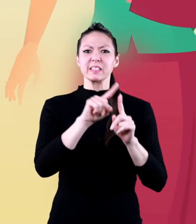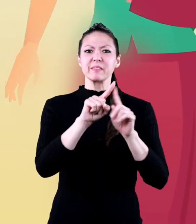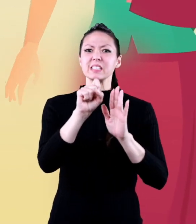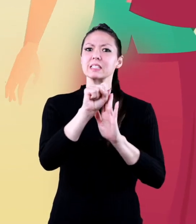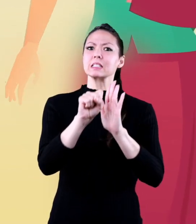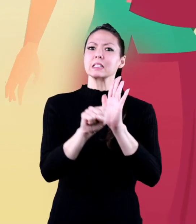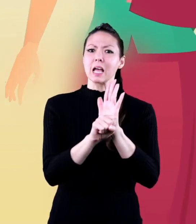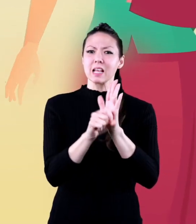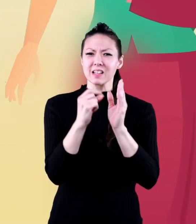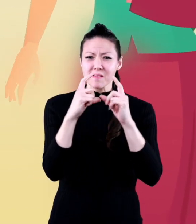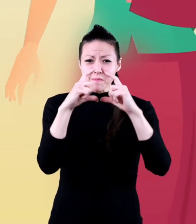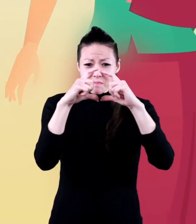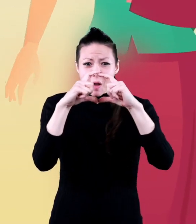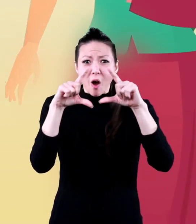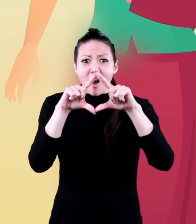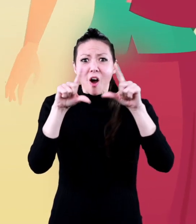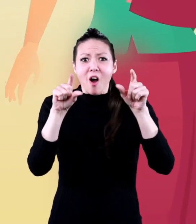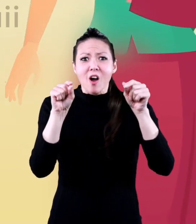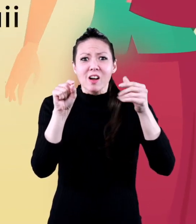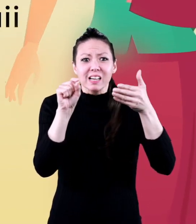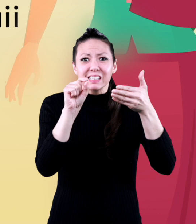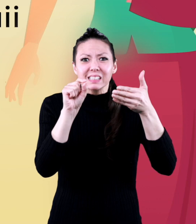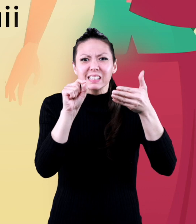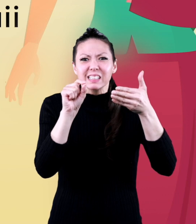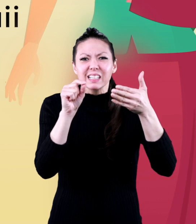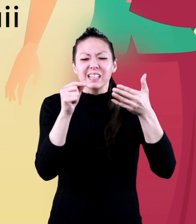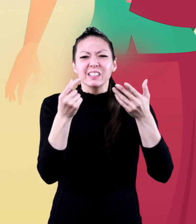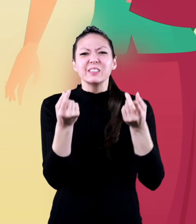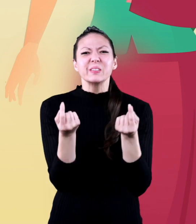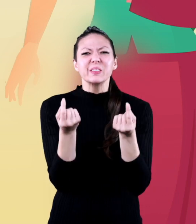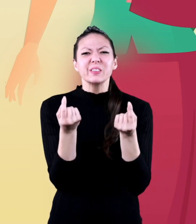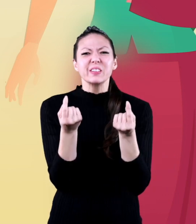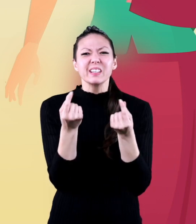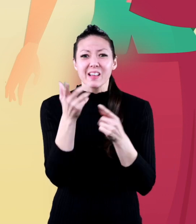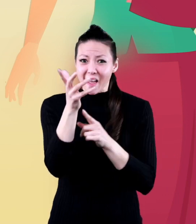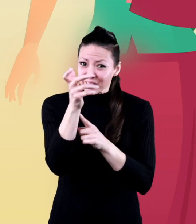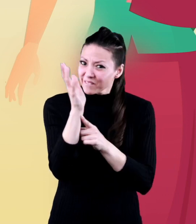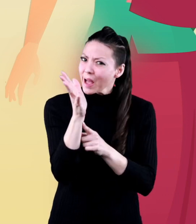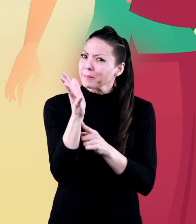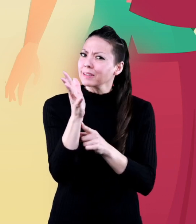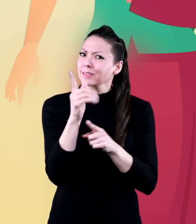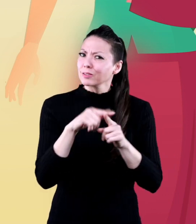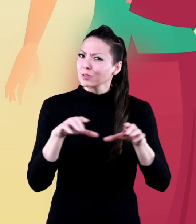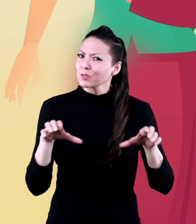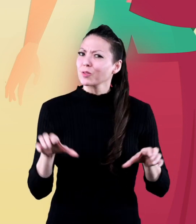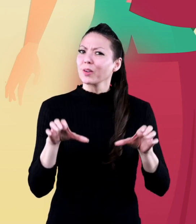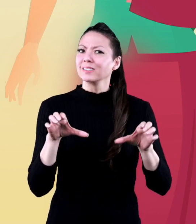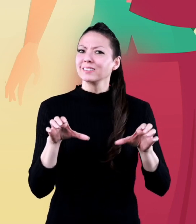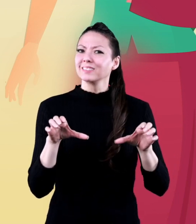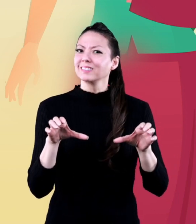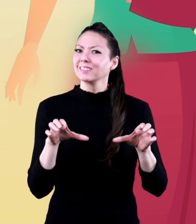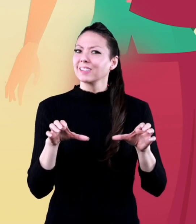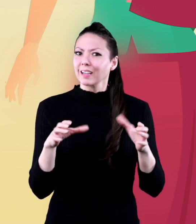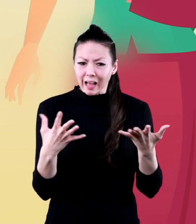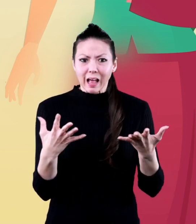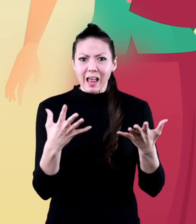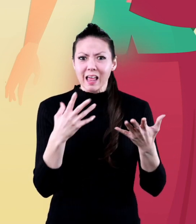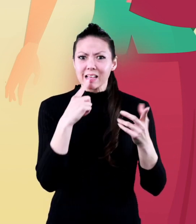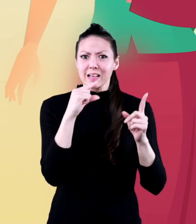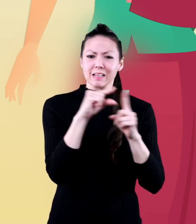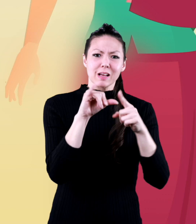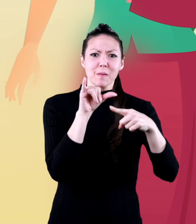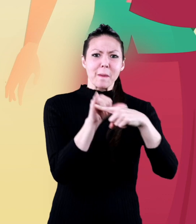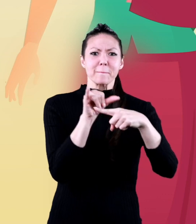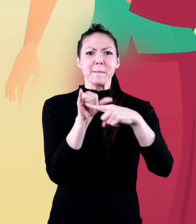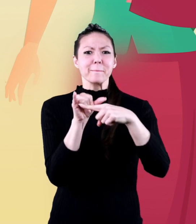out all 50 states on a small index card, and you only have 5 minutes to do it. You